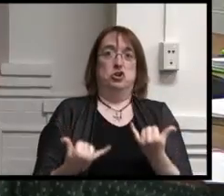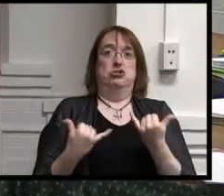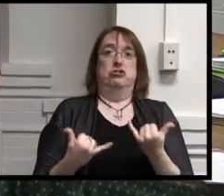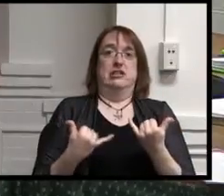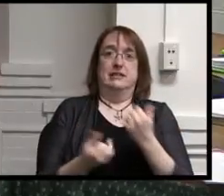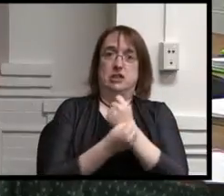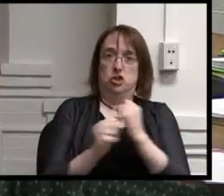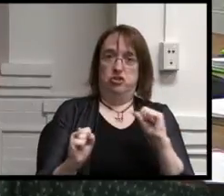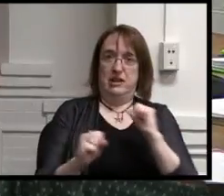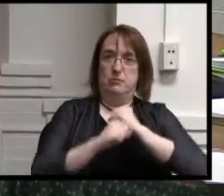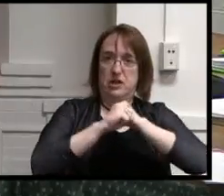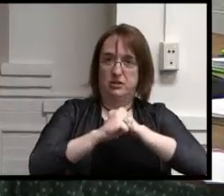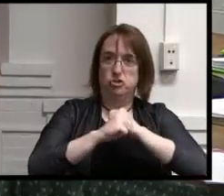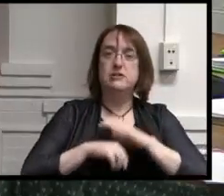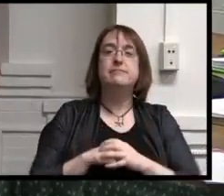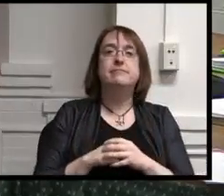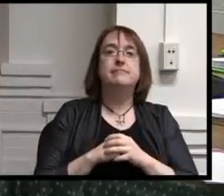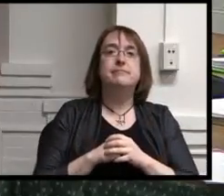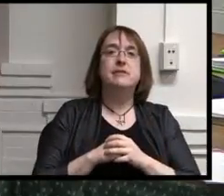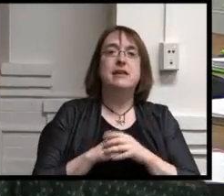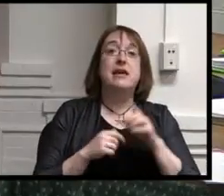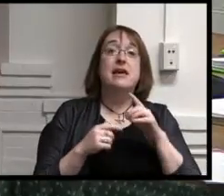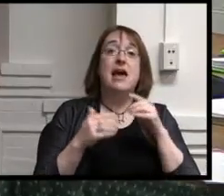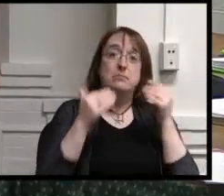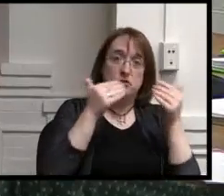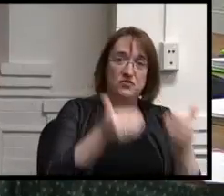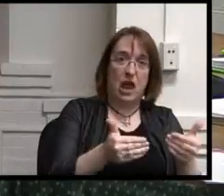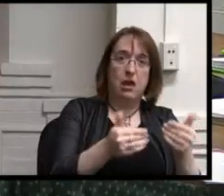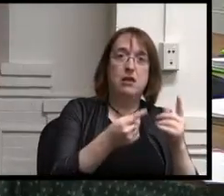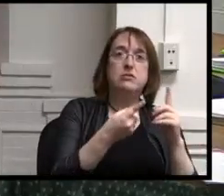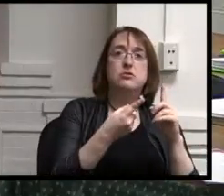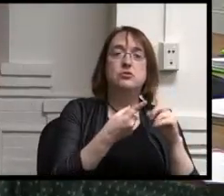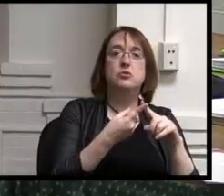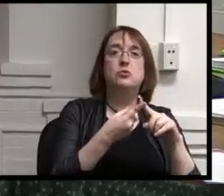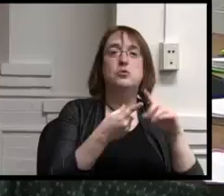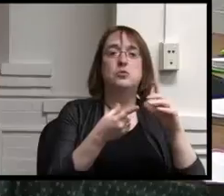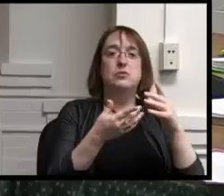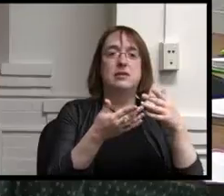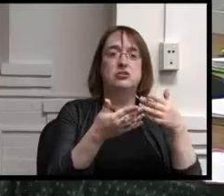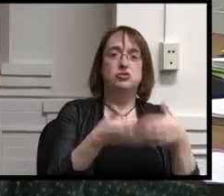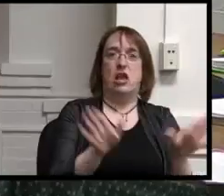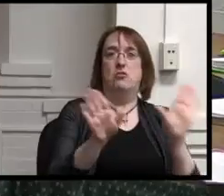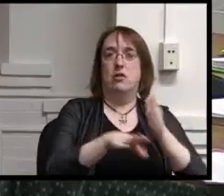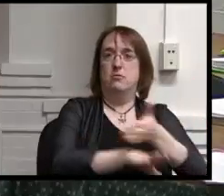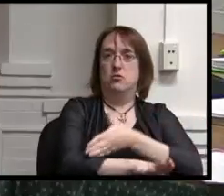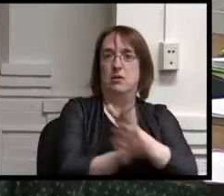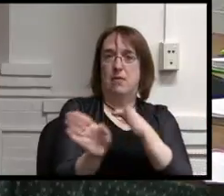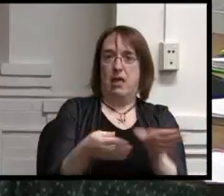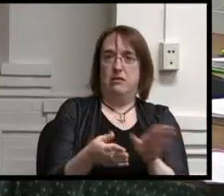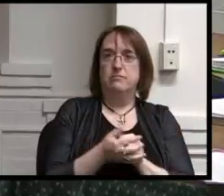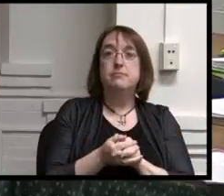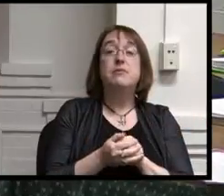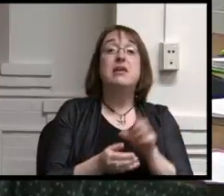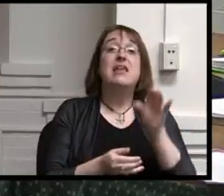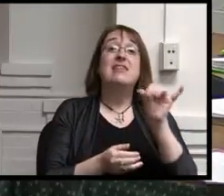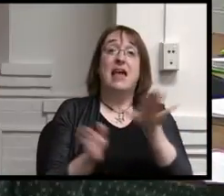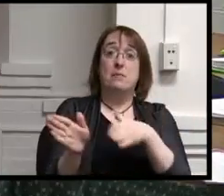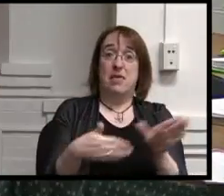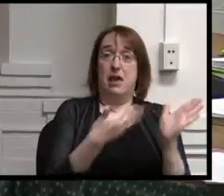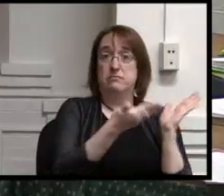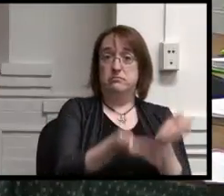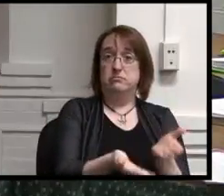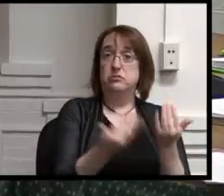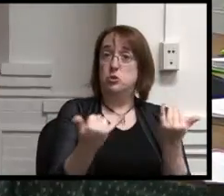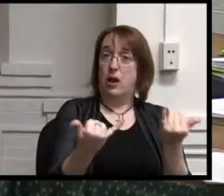security protections and moved on to finalize the overall improvement plan. That plan is before you tonight.